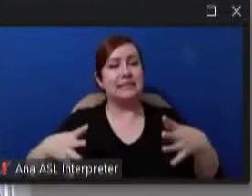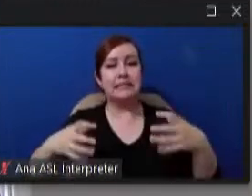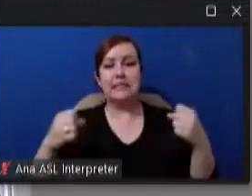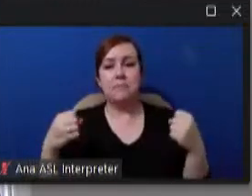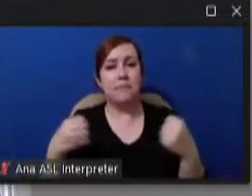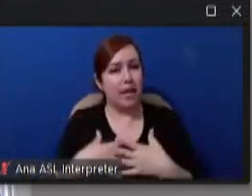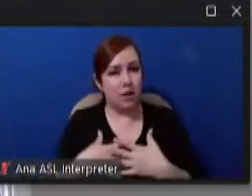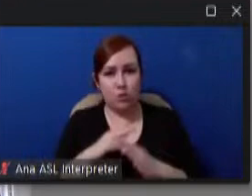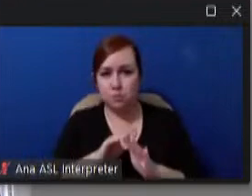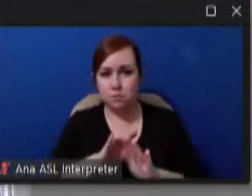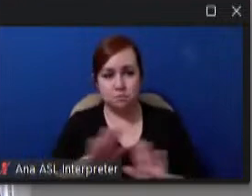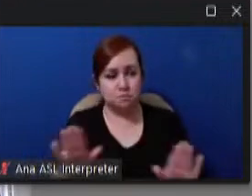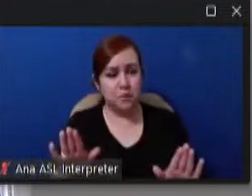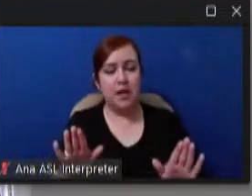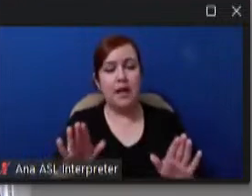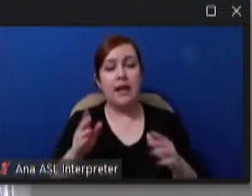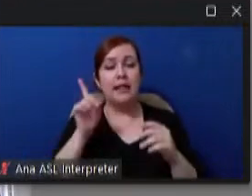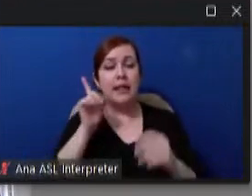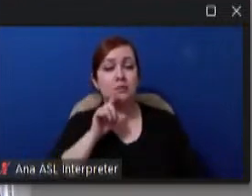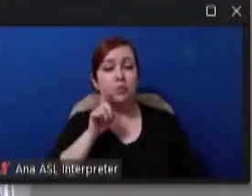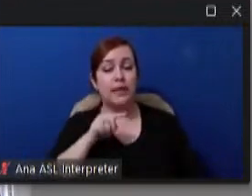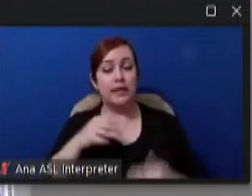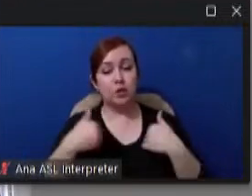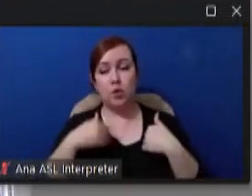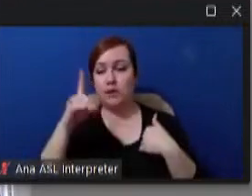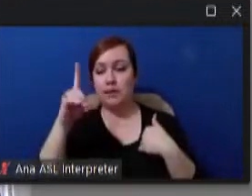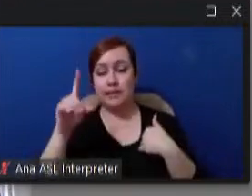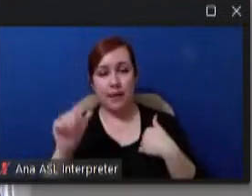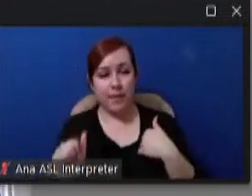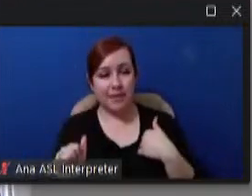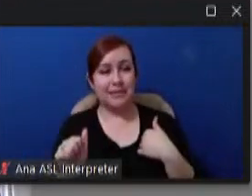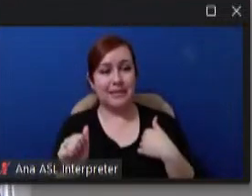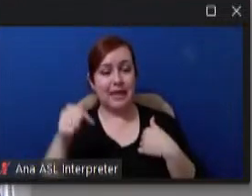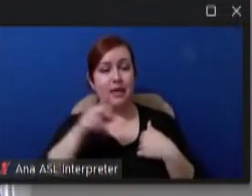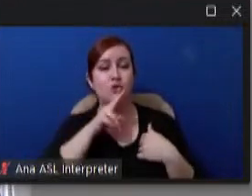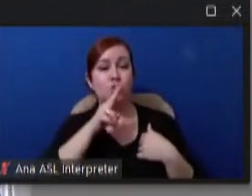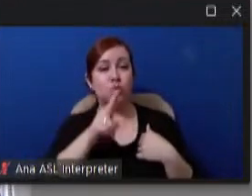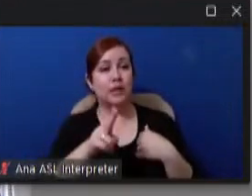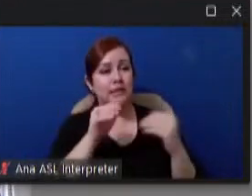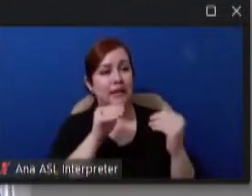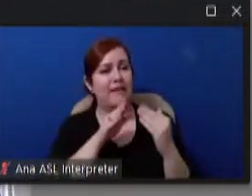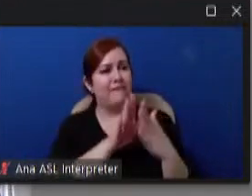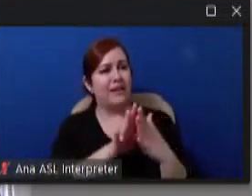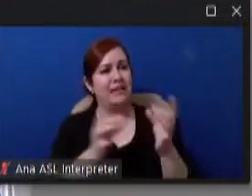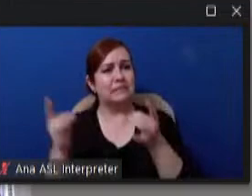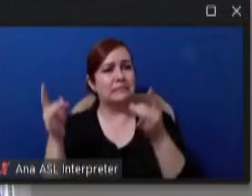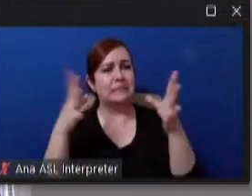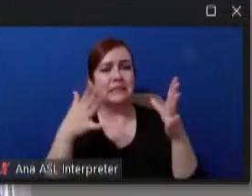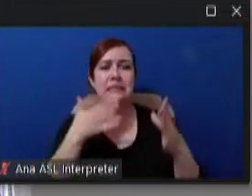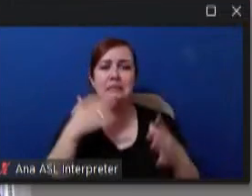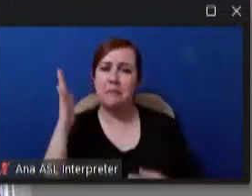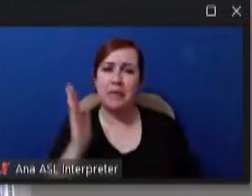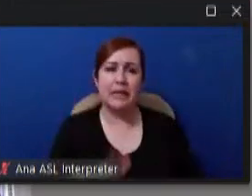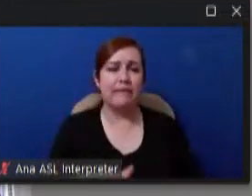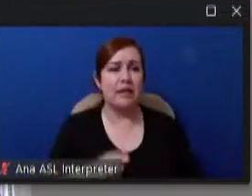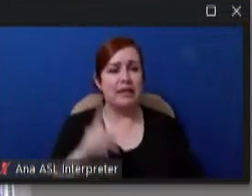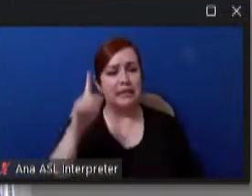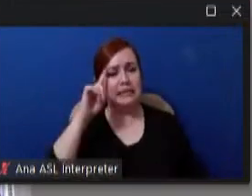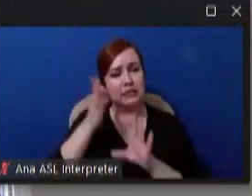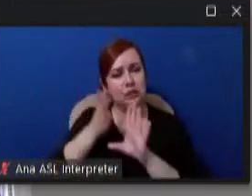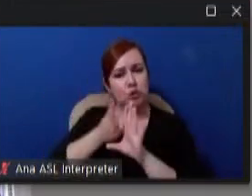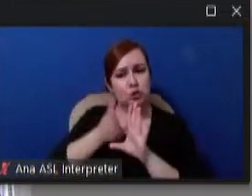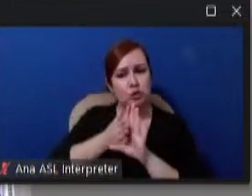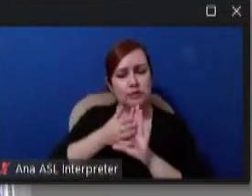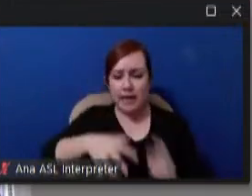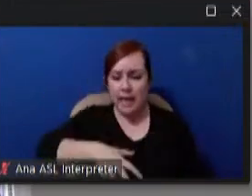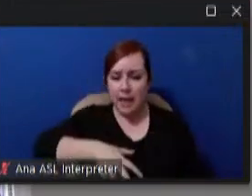with dignity and without fear. The statistics are alarming in Honduras. A